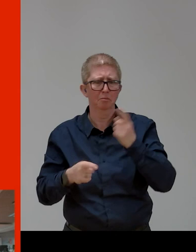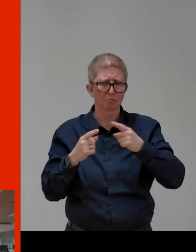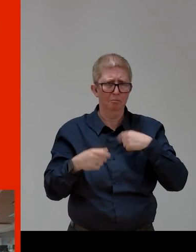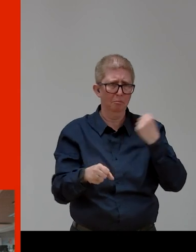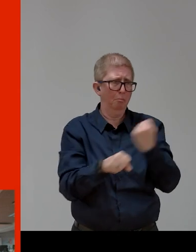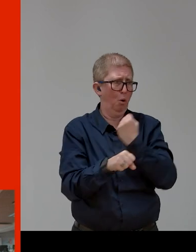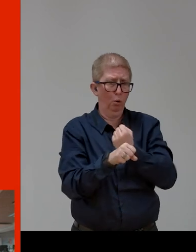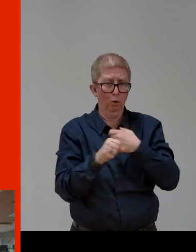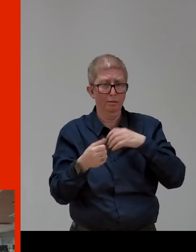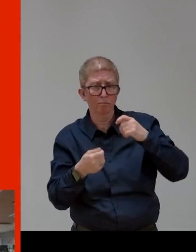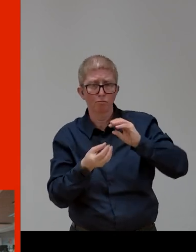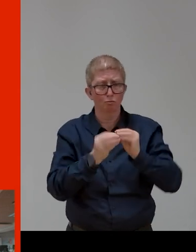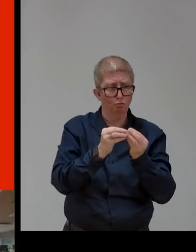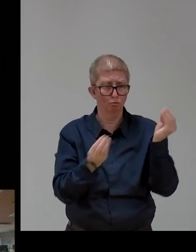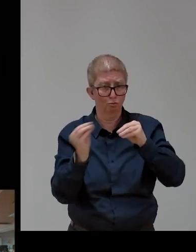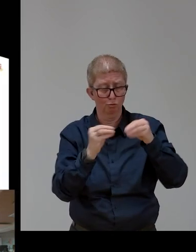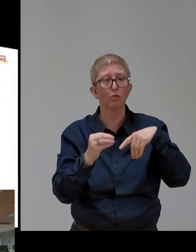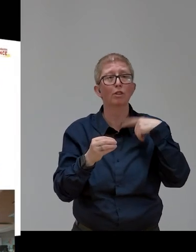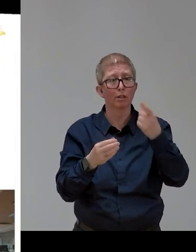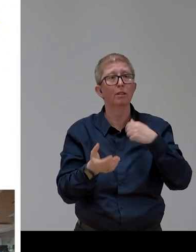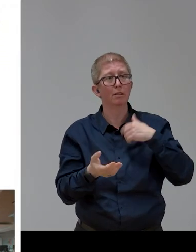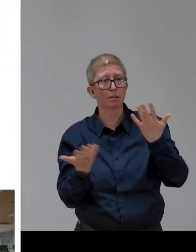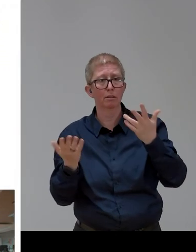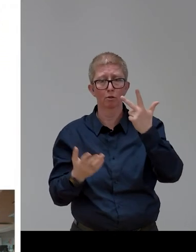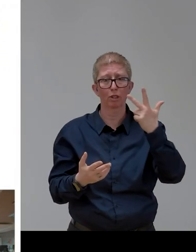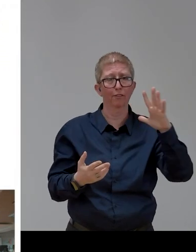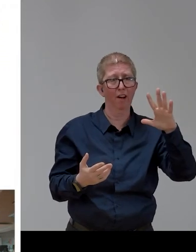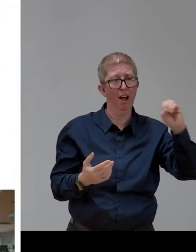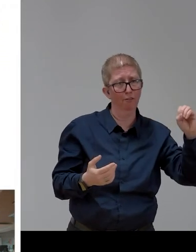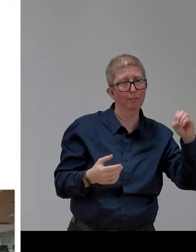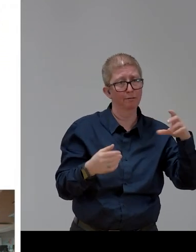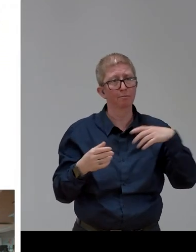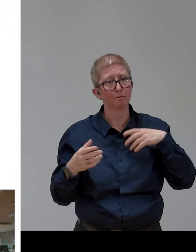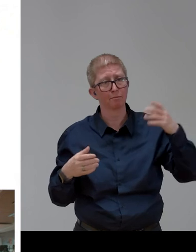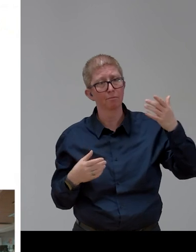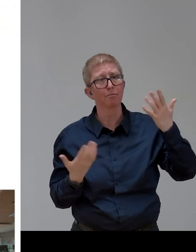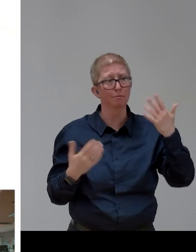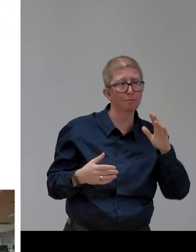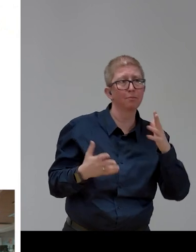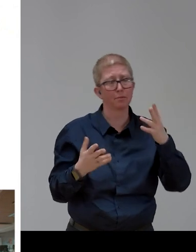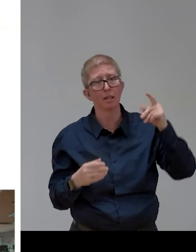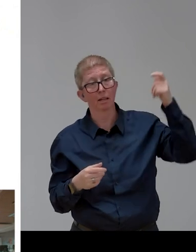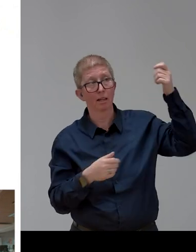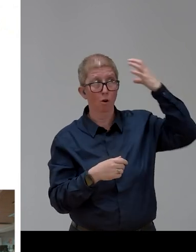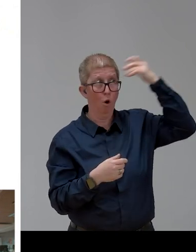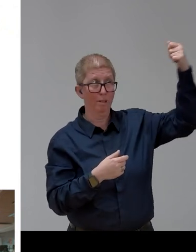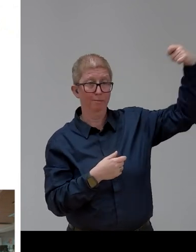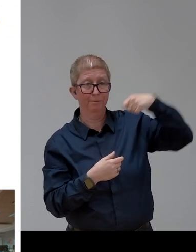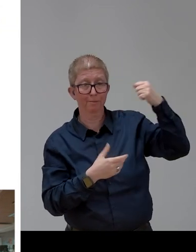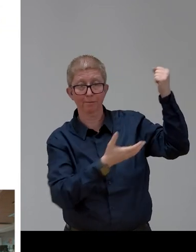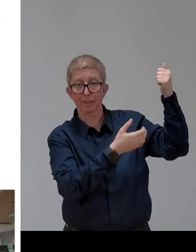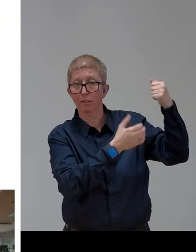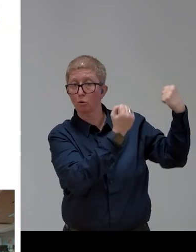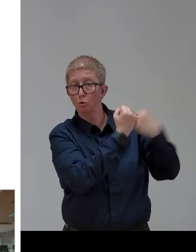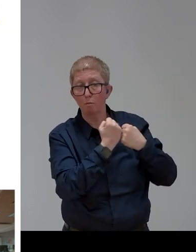be possible without the teamwork of government, entities, private companies, and the disability associative movement in